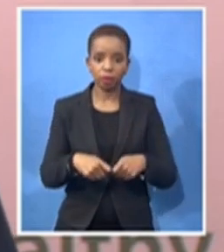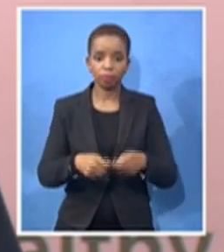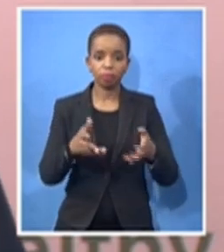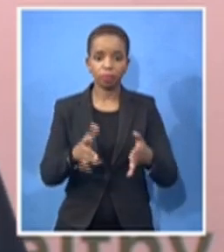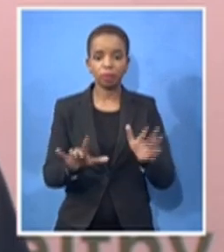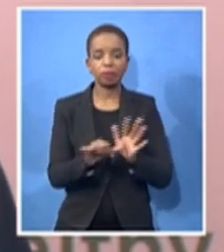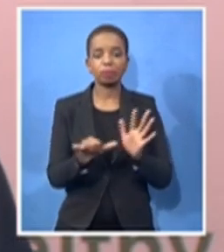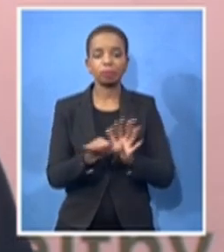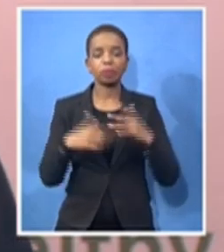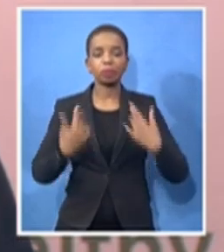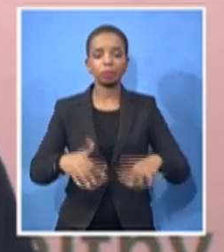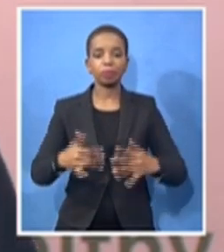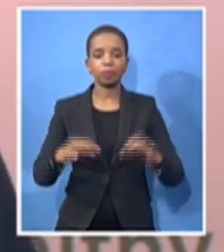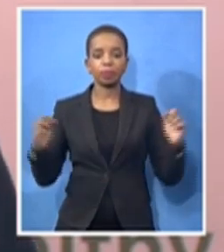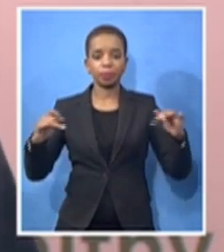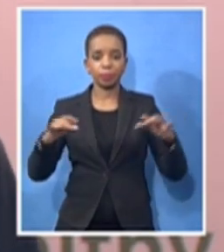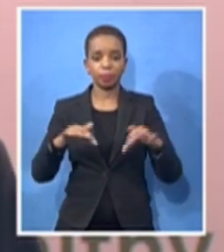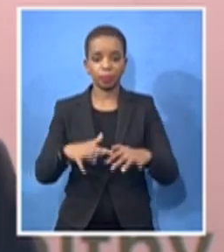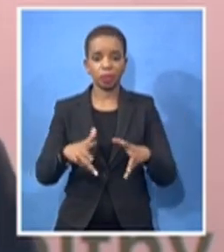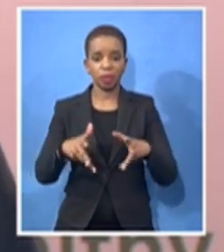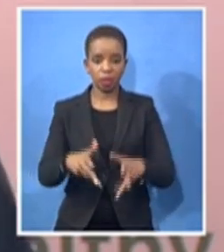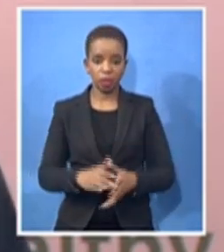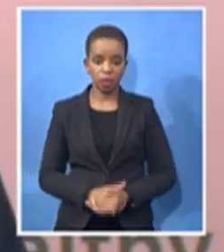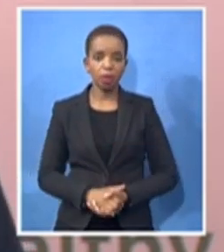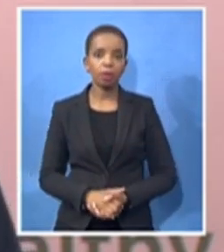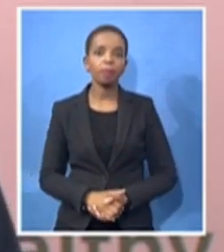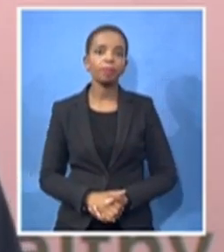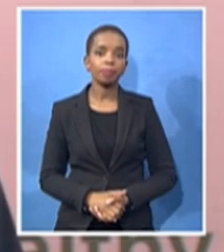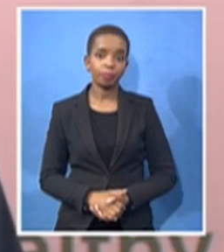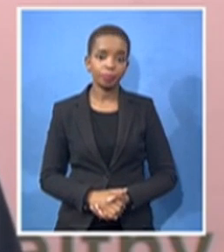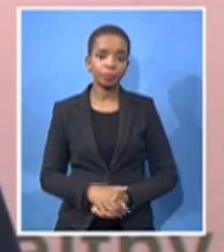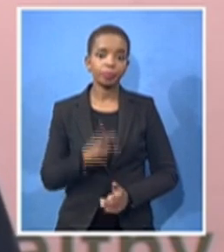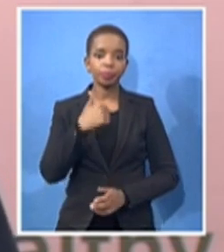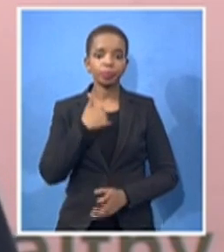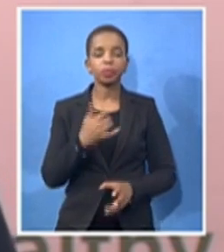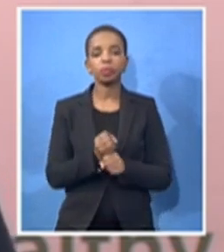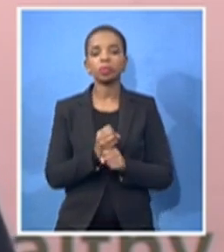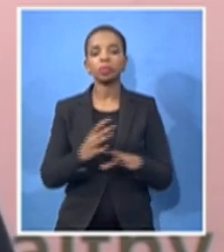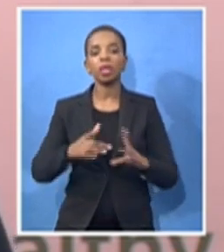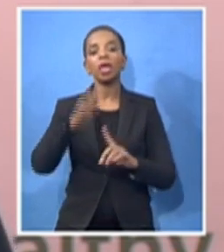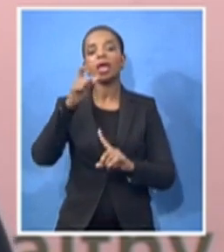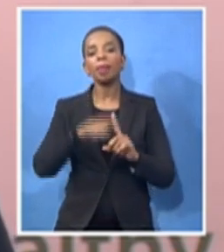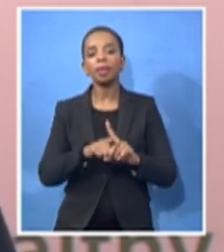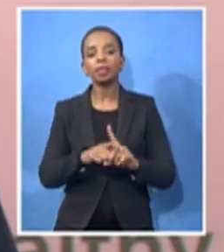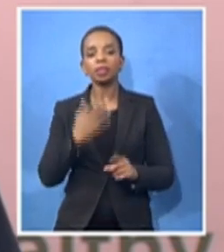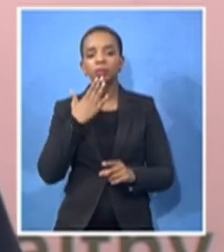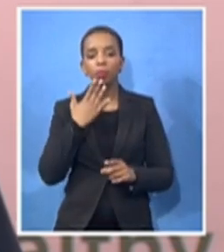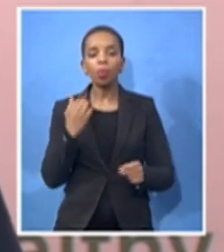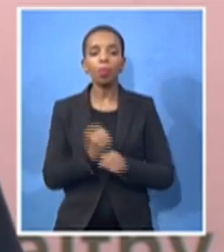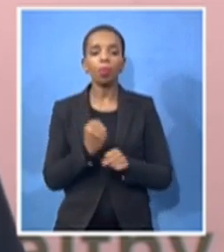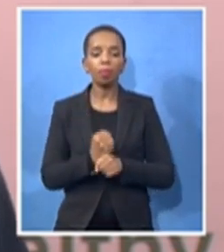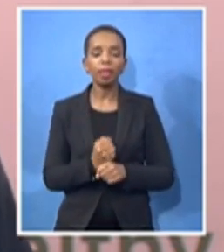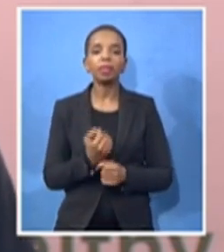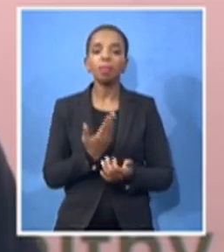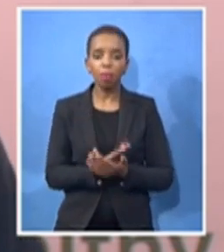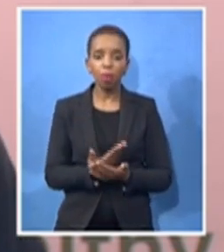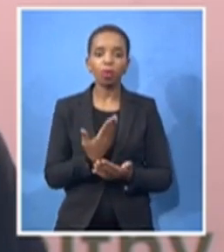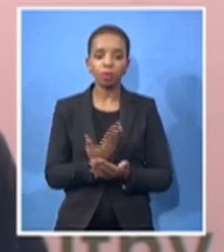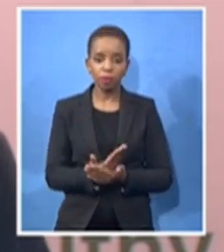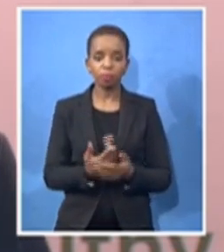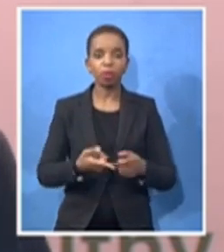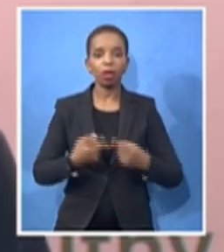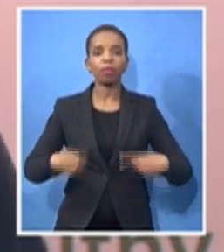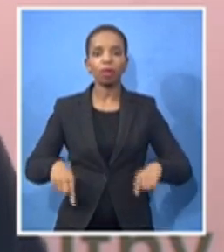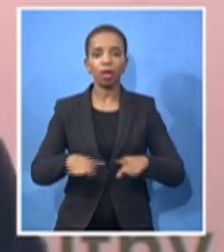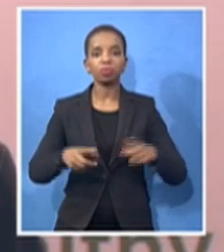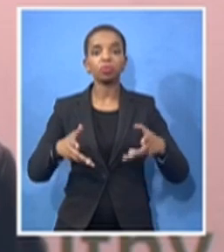start with the person who made it possible for us to be here, Excellency Ambassador Lana Max, and